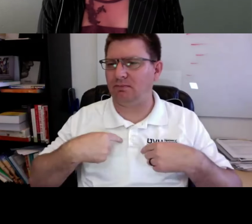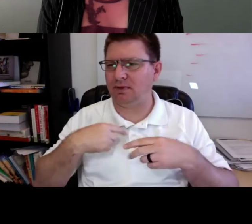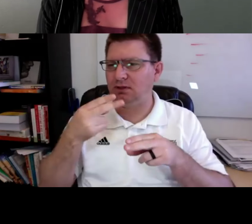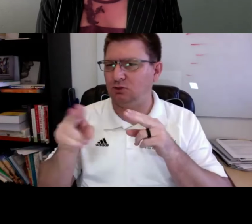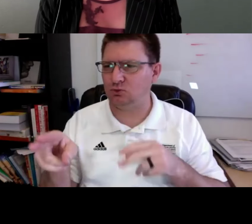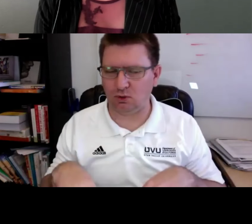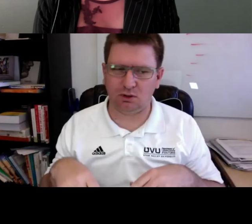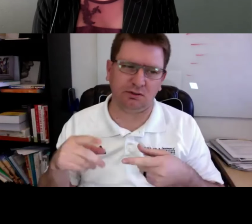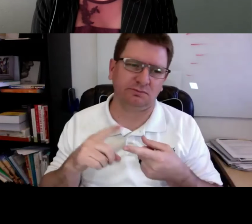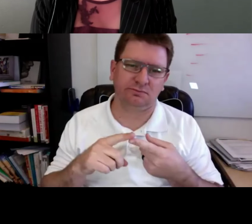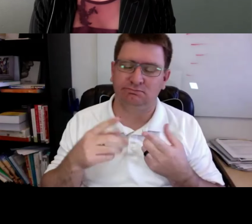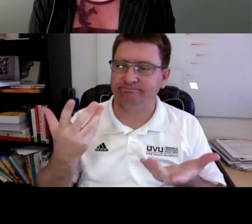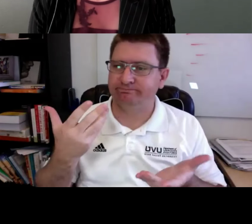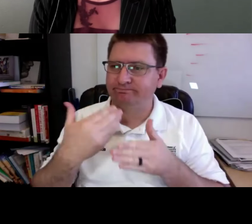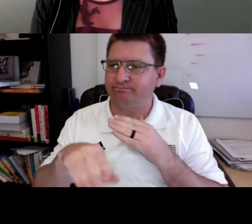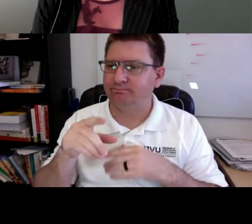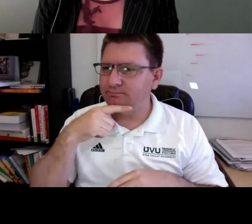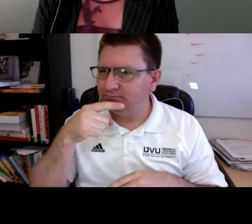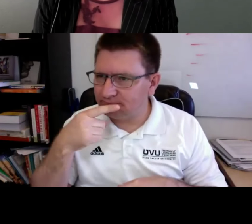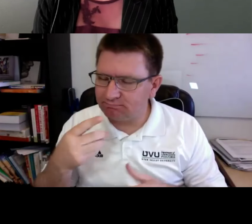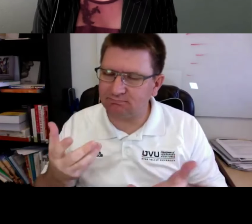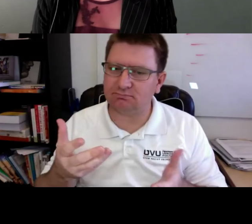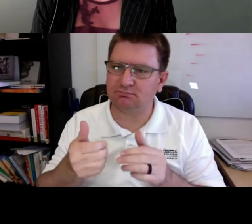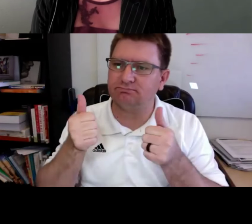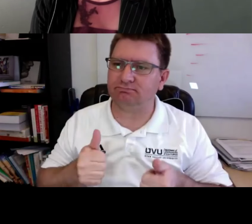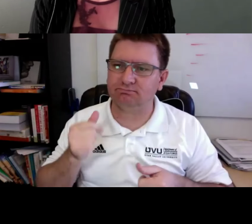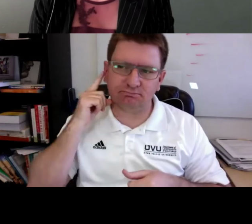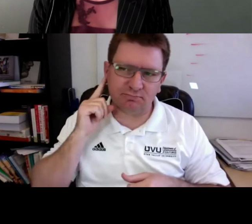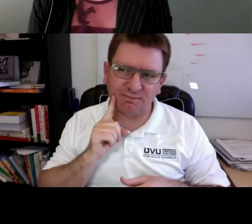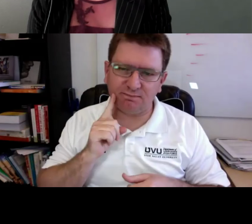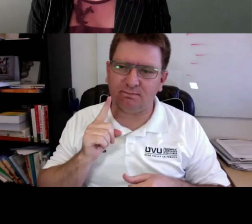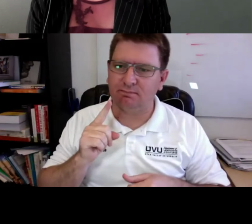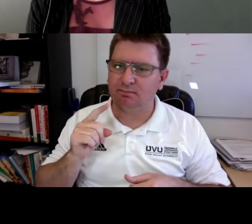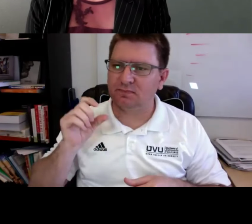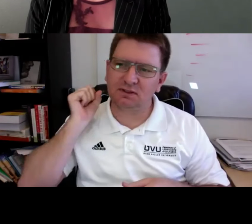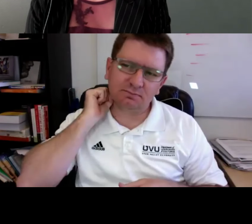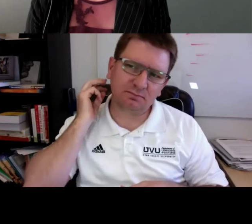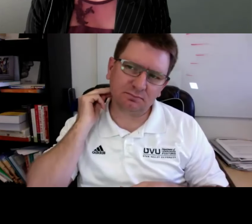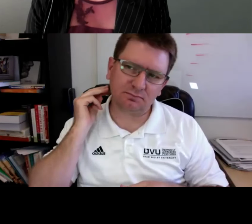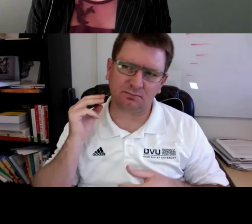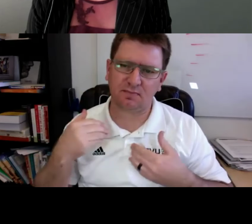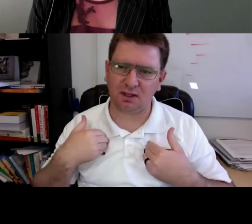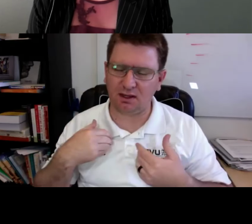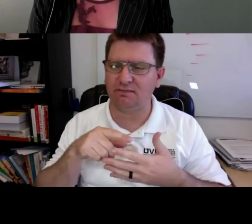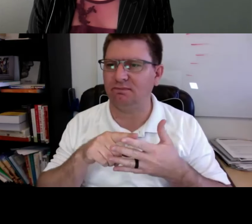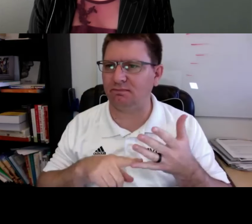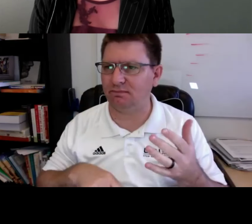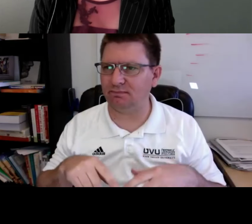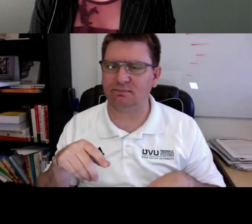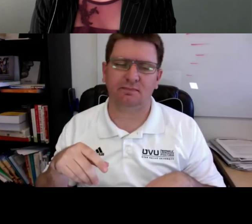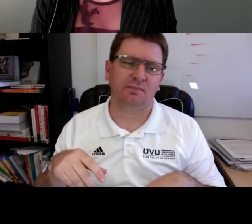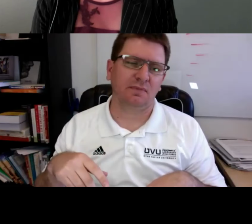So I'm just going to give some brief information briefly about me. I was born hearing, lost my hearing later.